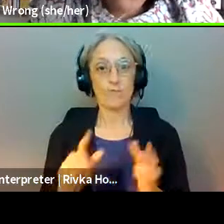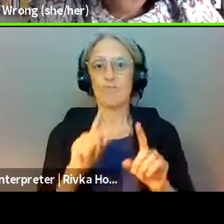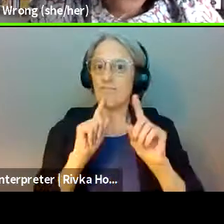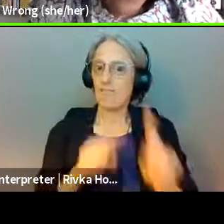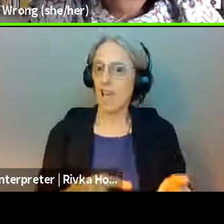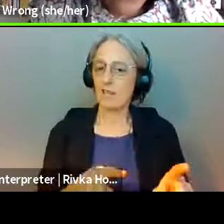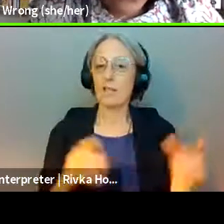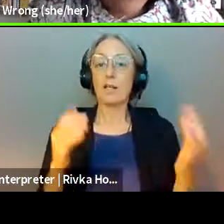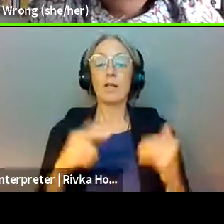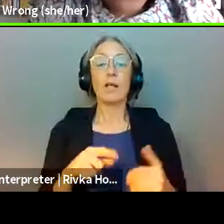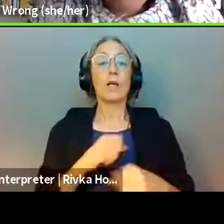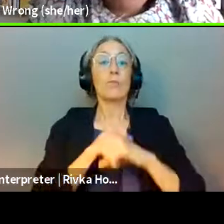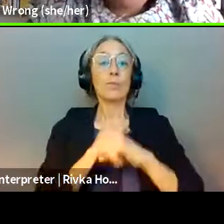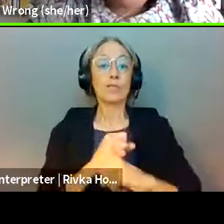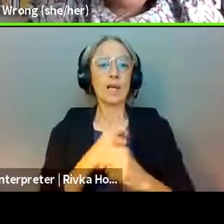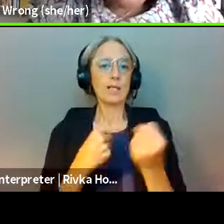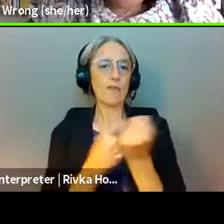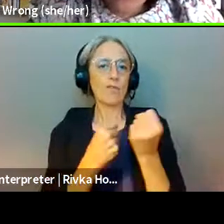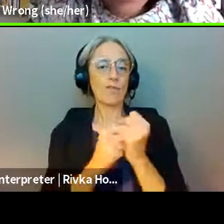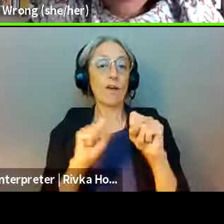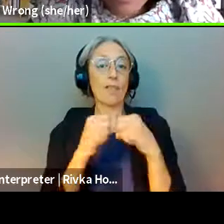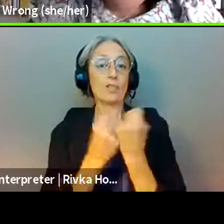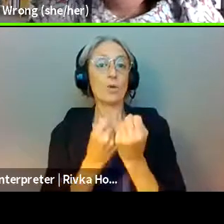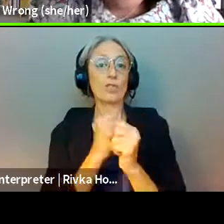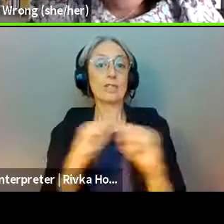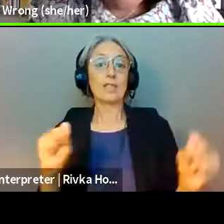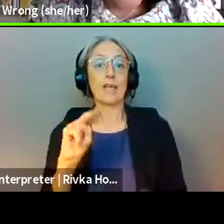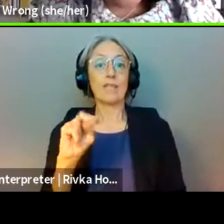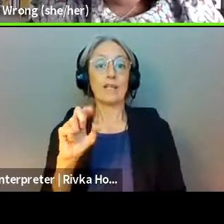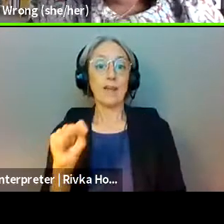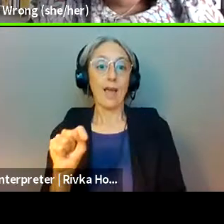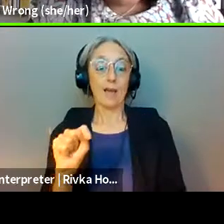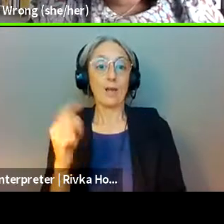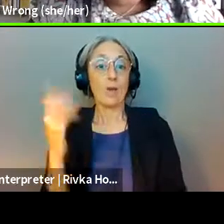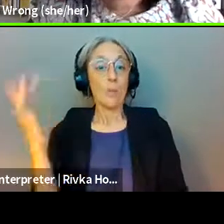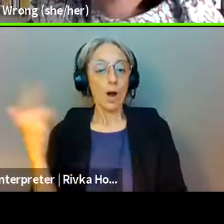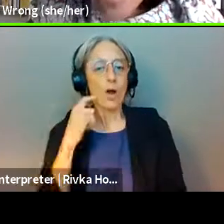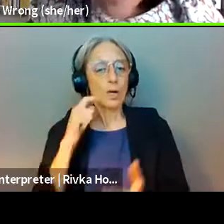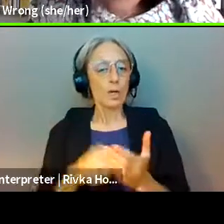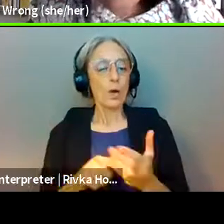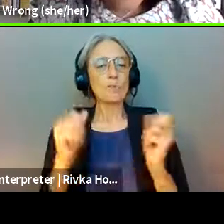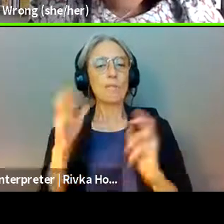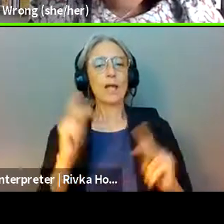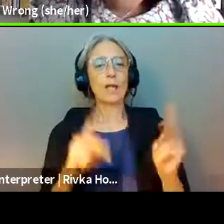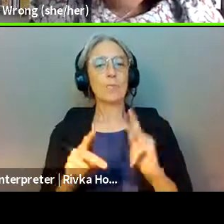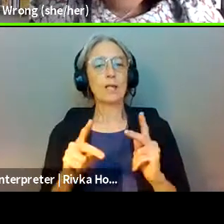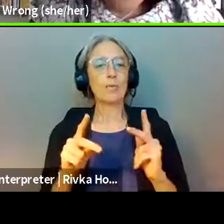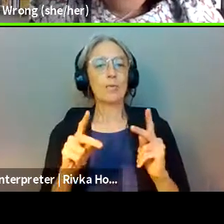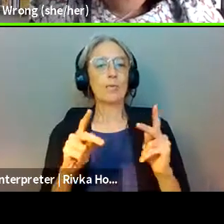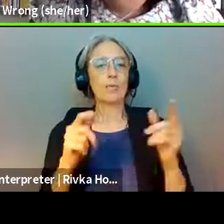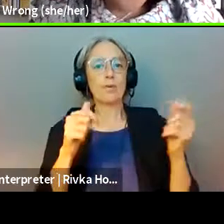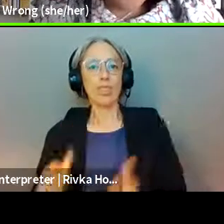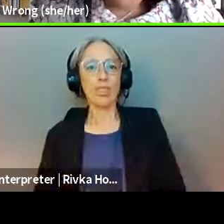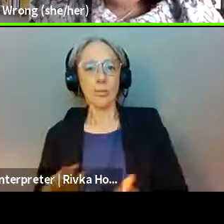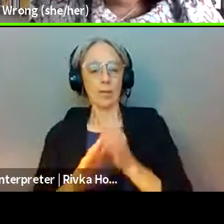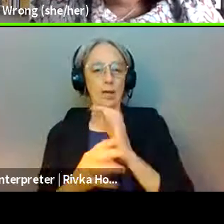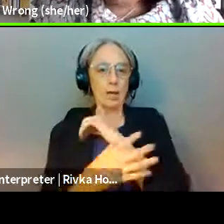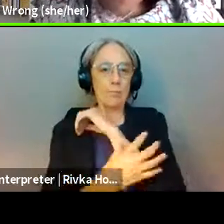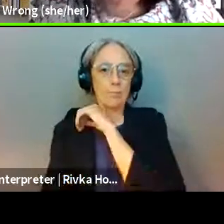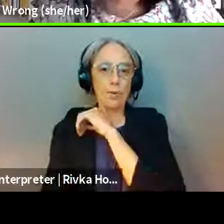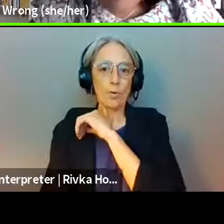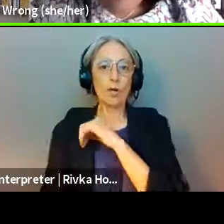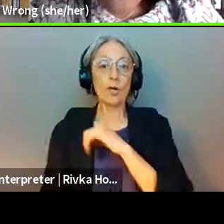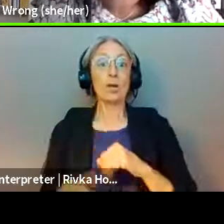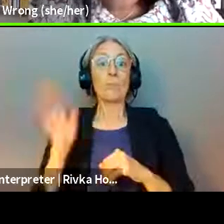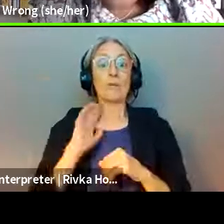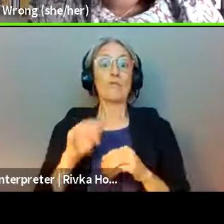fortify the social safety net because we saw too many people slip into poverty, maybe that were on the margins before, or slip